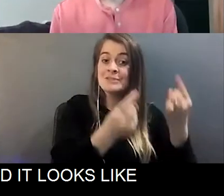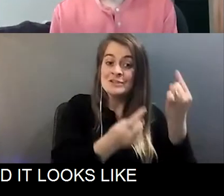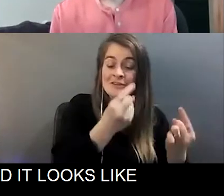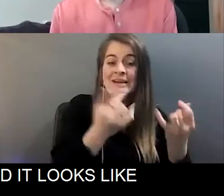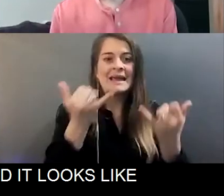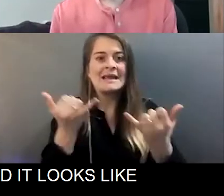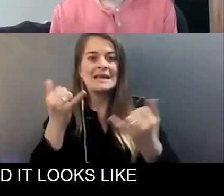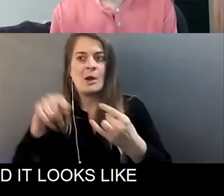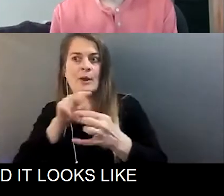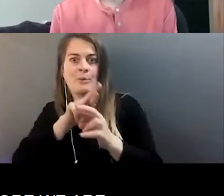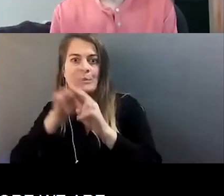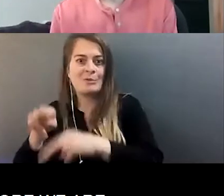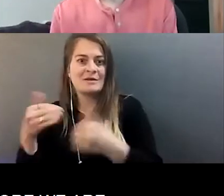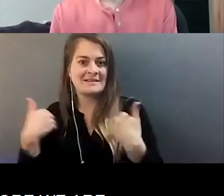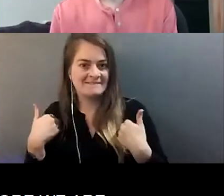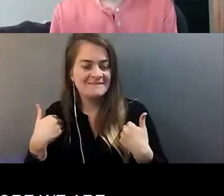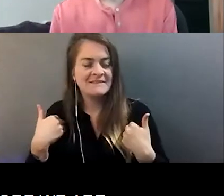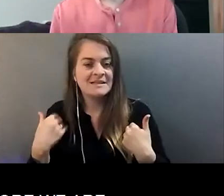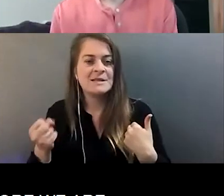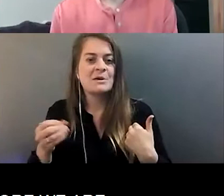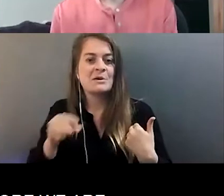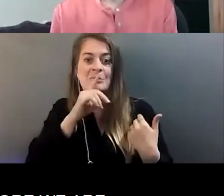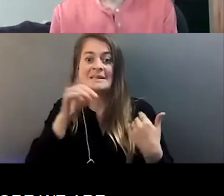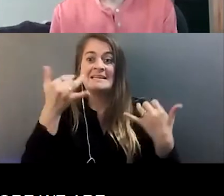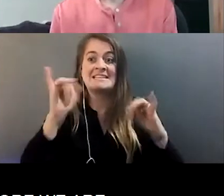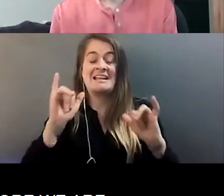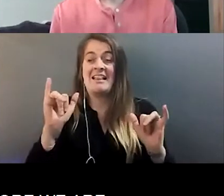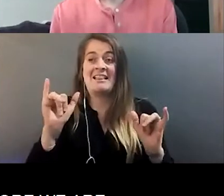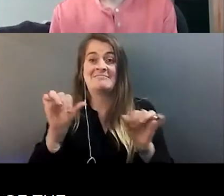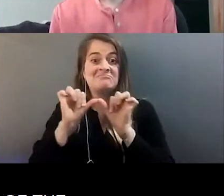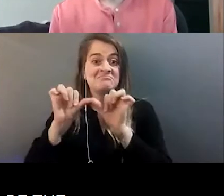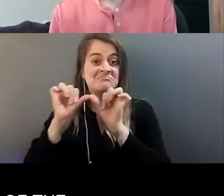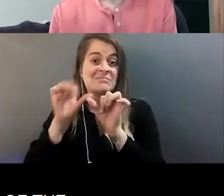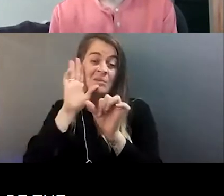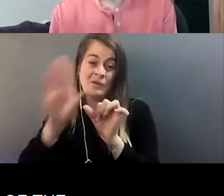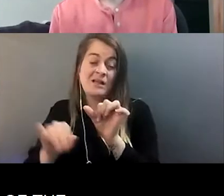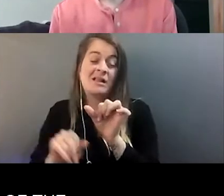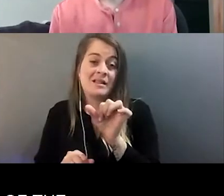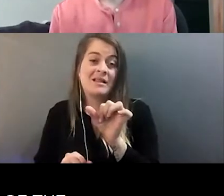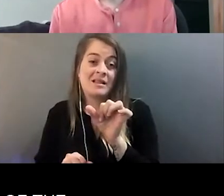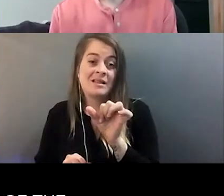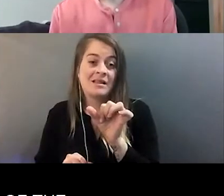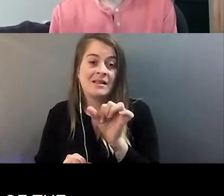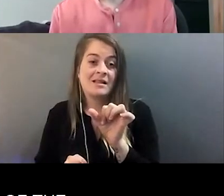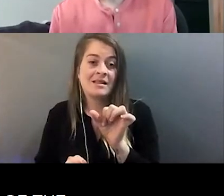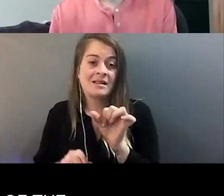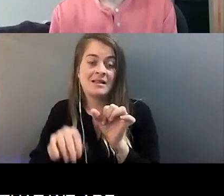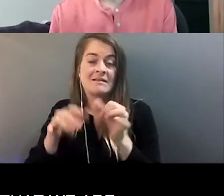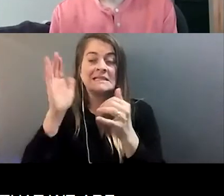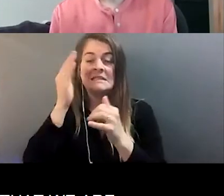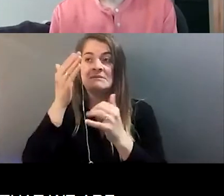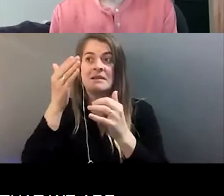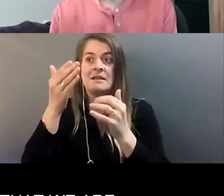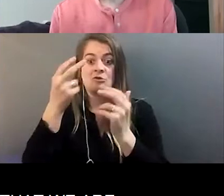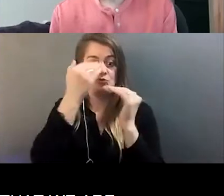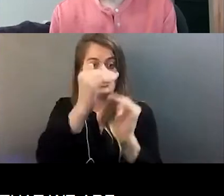there's a couple of more months to go before we are potentially on the other side of the very restrictive visit restrictions that